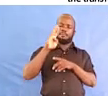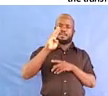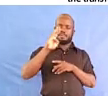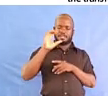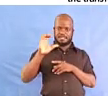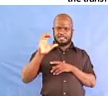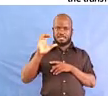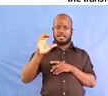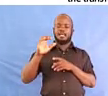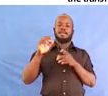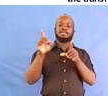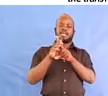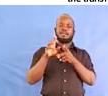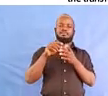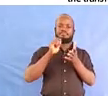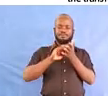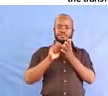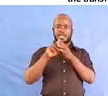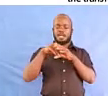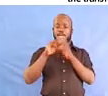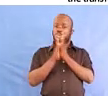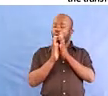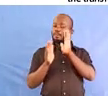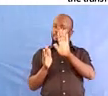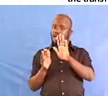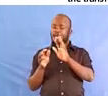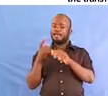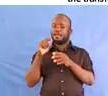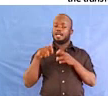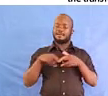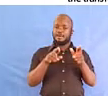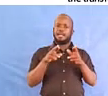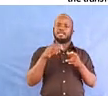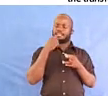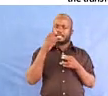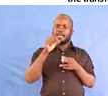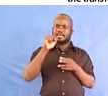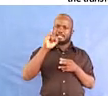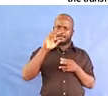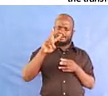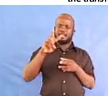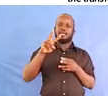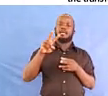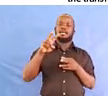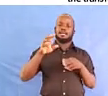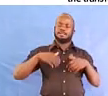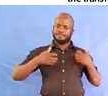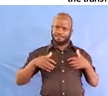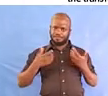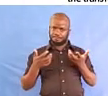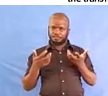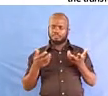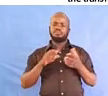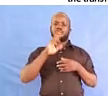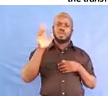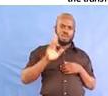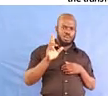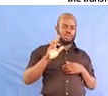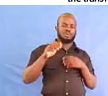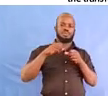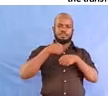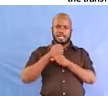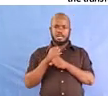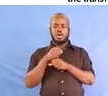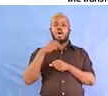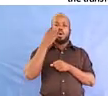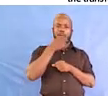advanced by BBC correspondent Edward Hooper and documented in his book The River, suggests that an SIV-contaminated